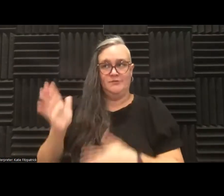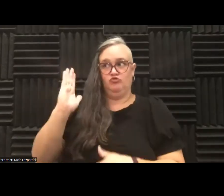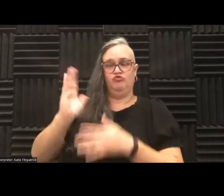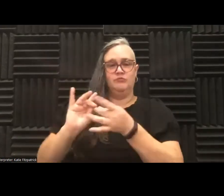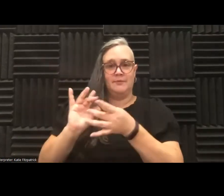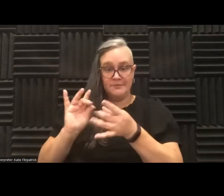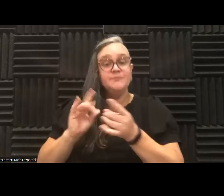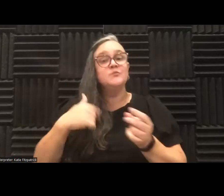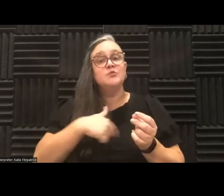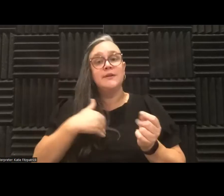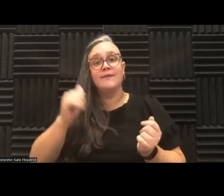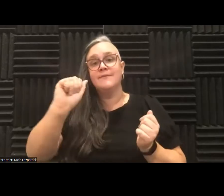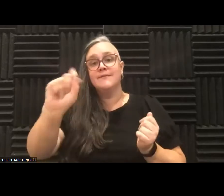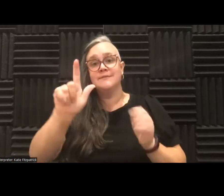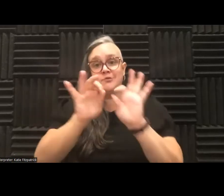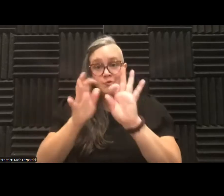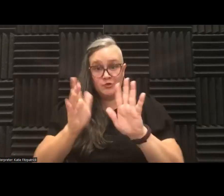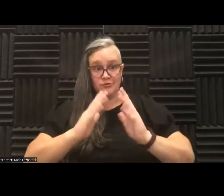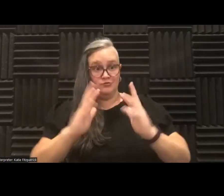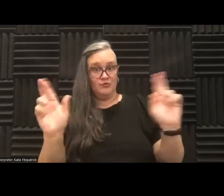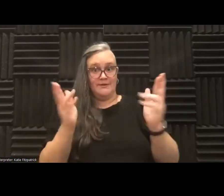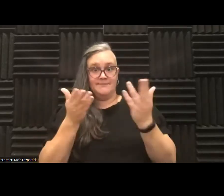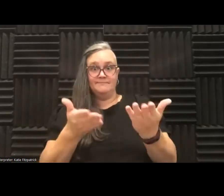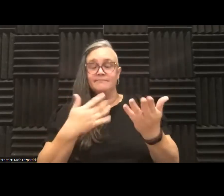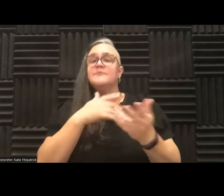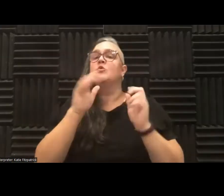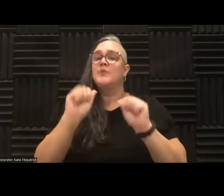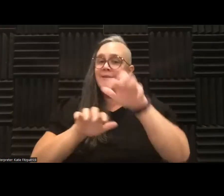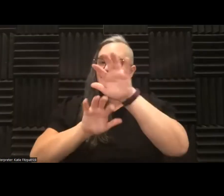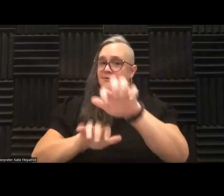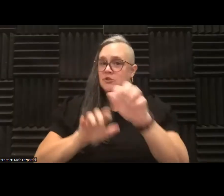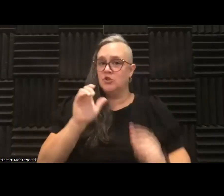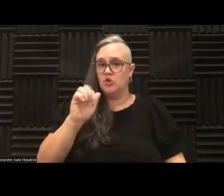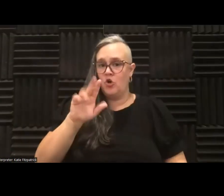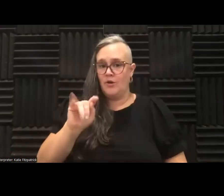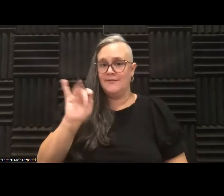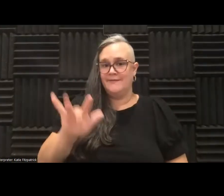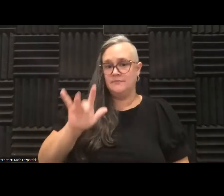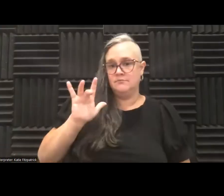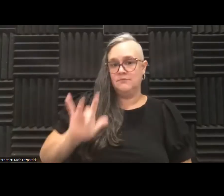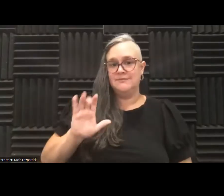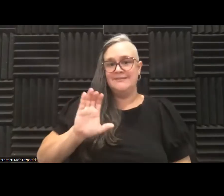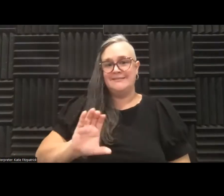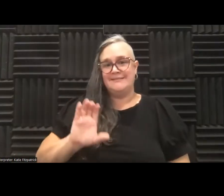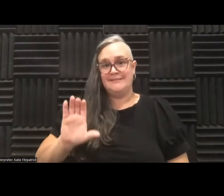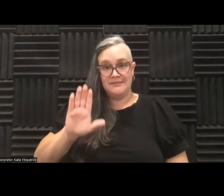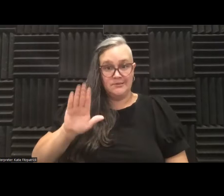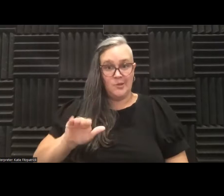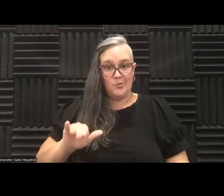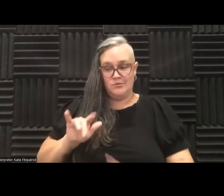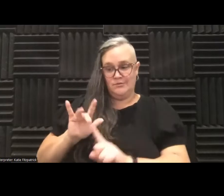card captioning is available by turning on your subtitles using the CC icon on the lower part of the